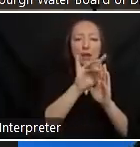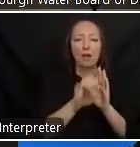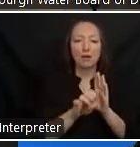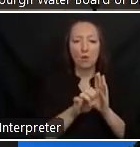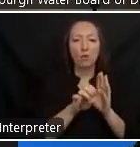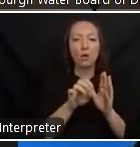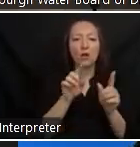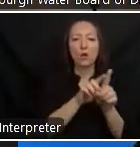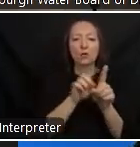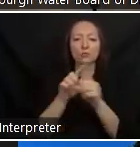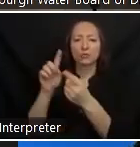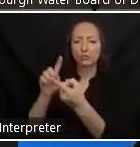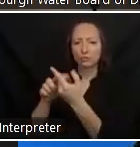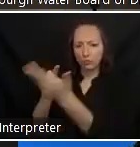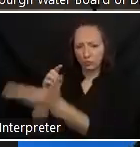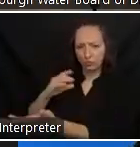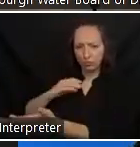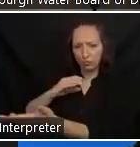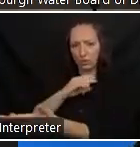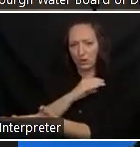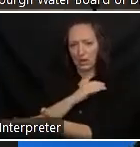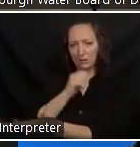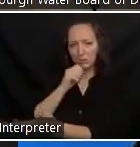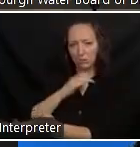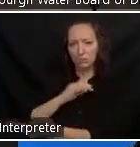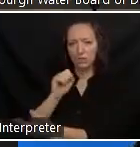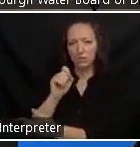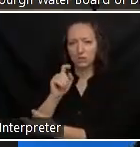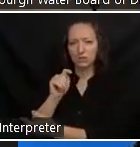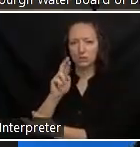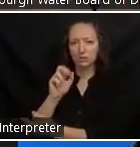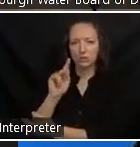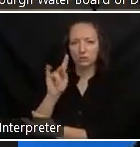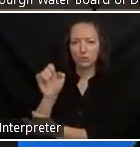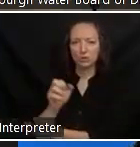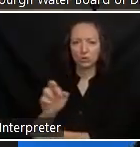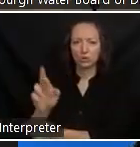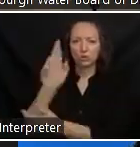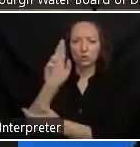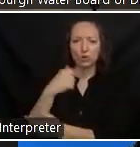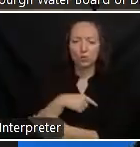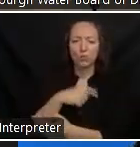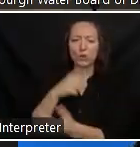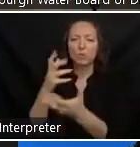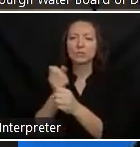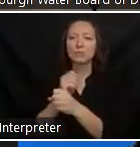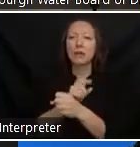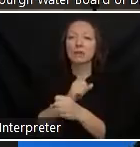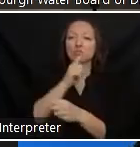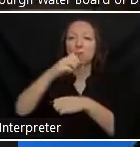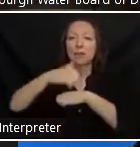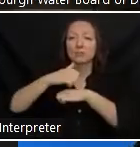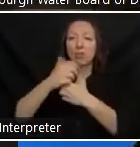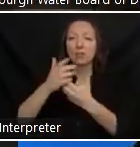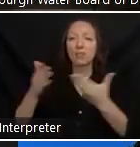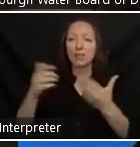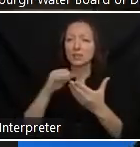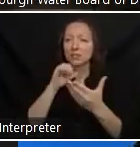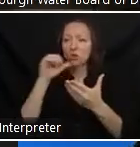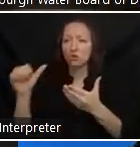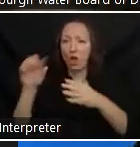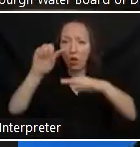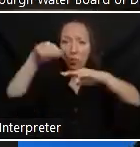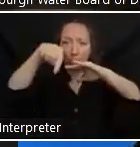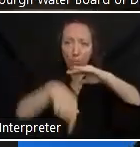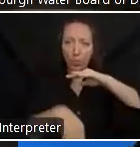point, so that we are trying to prevent solids from getting into our system as required by the DEP. Okay. That's really helpful, and the numbers would be